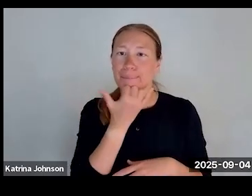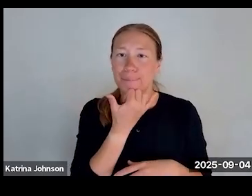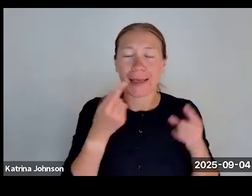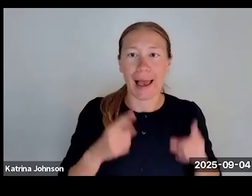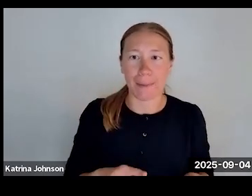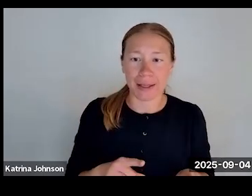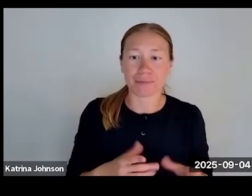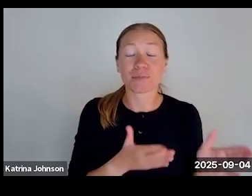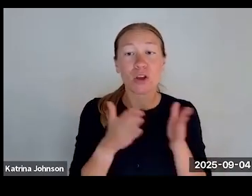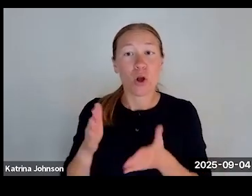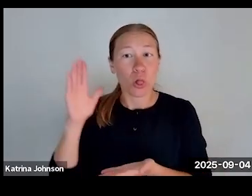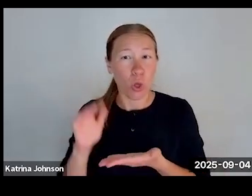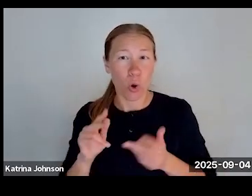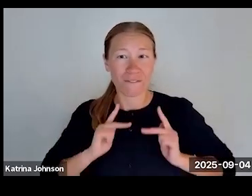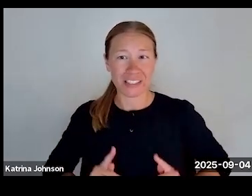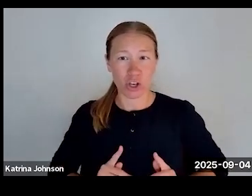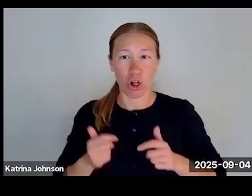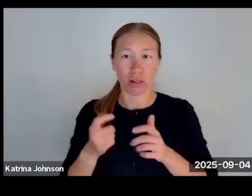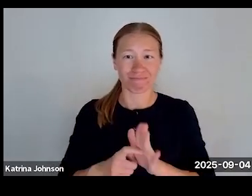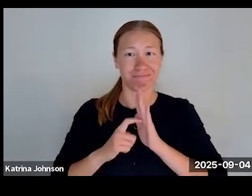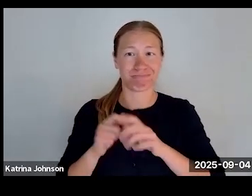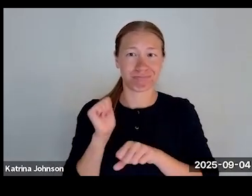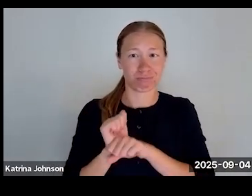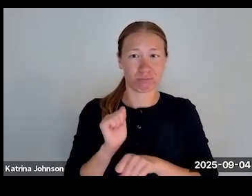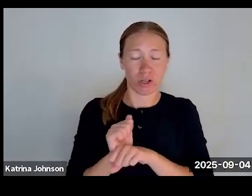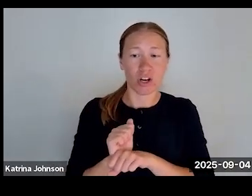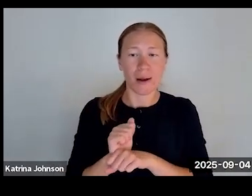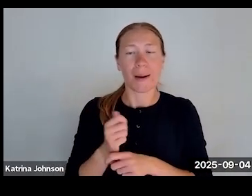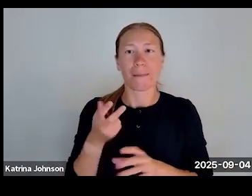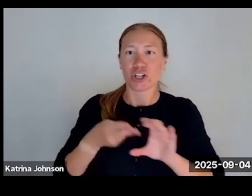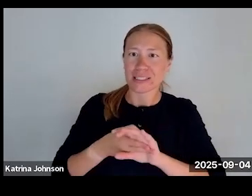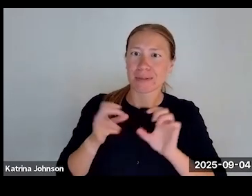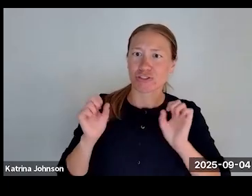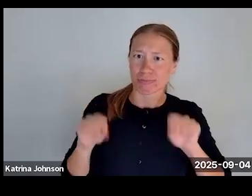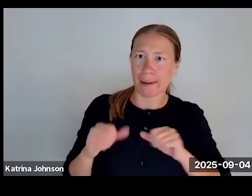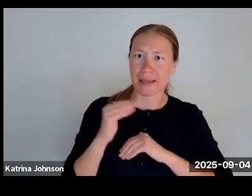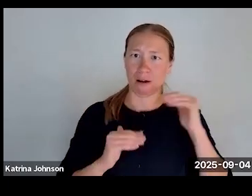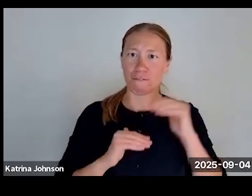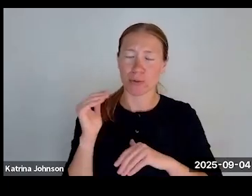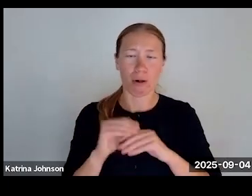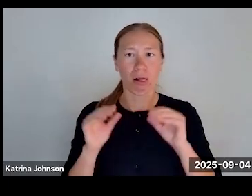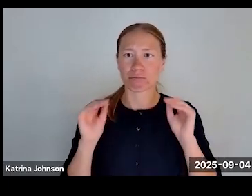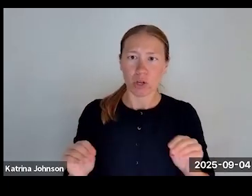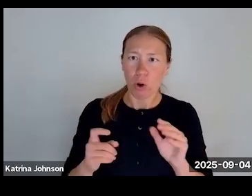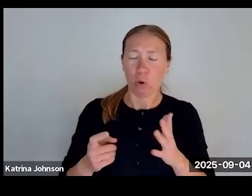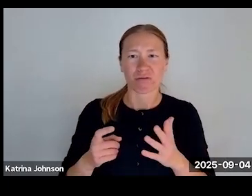low physical effort, so participation is efficient and comfortable without unnecessary